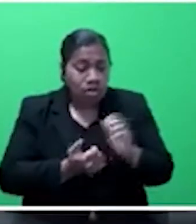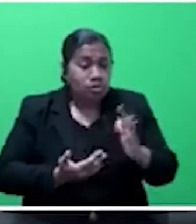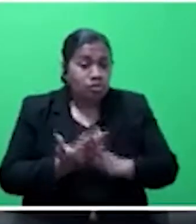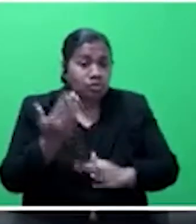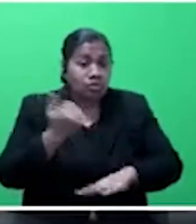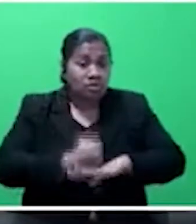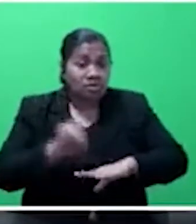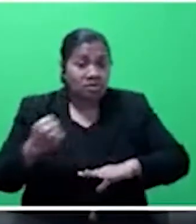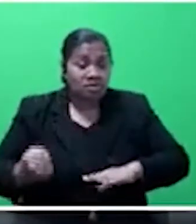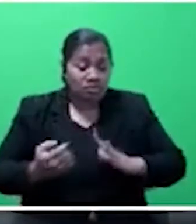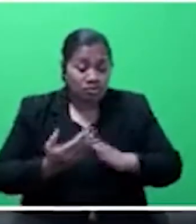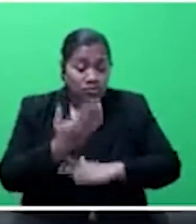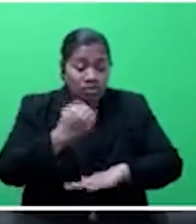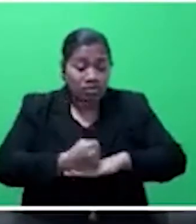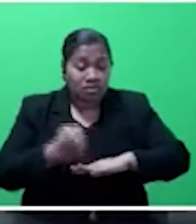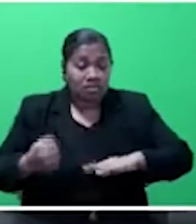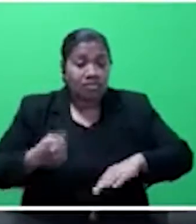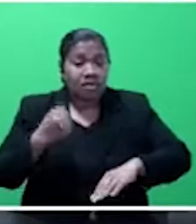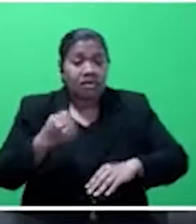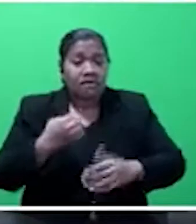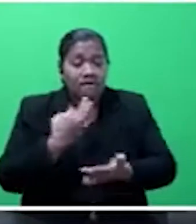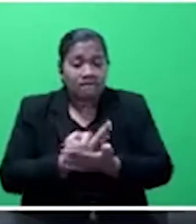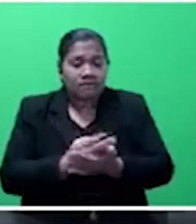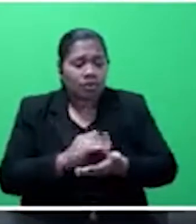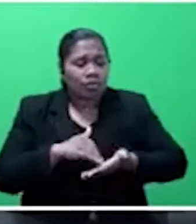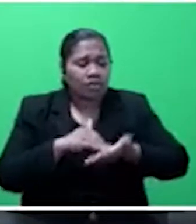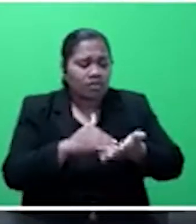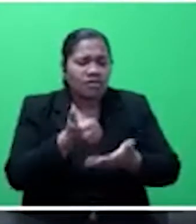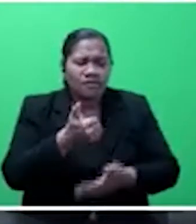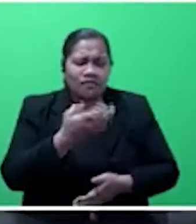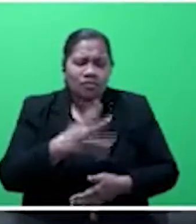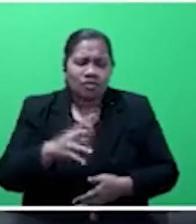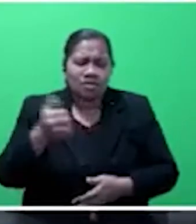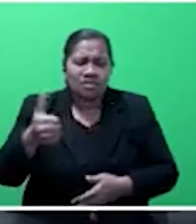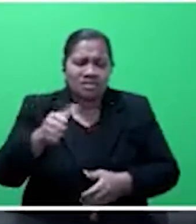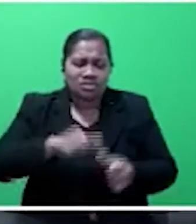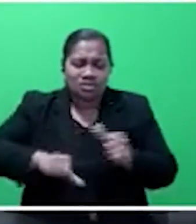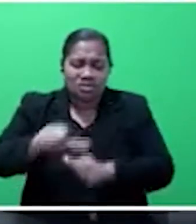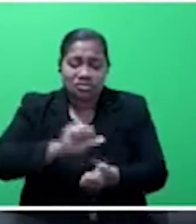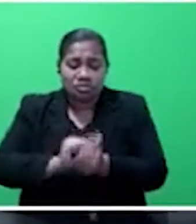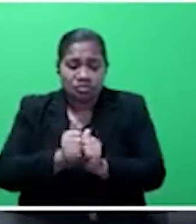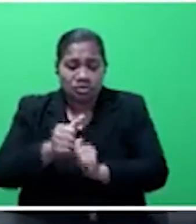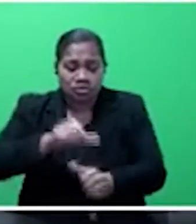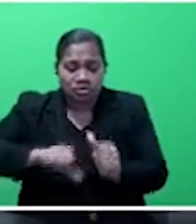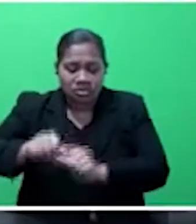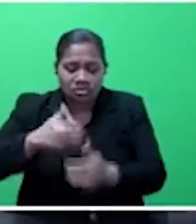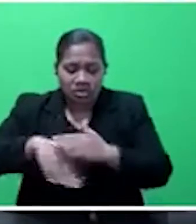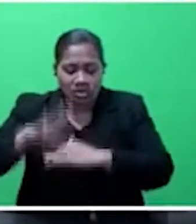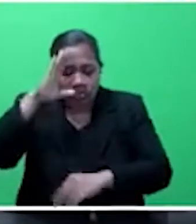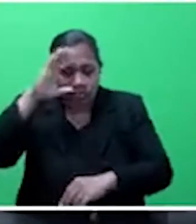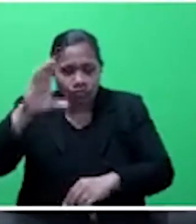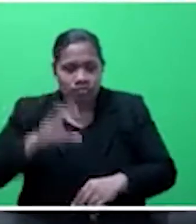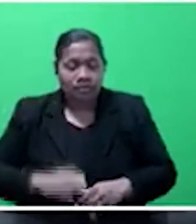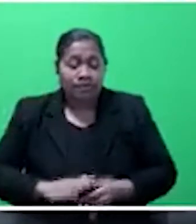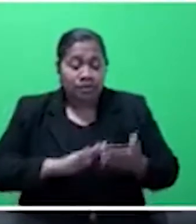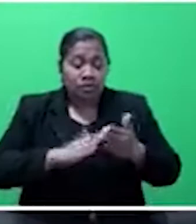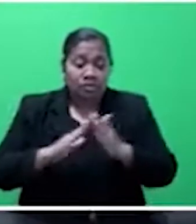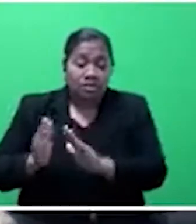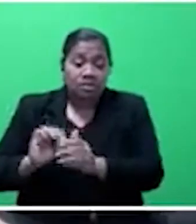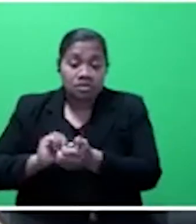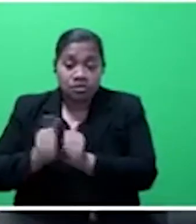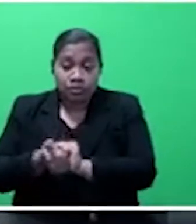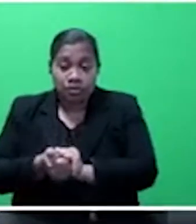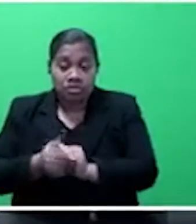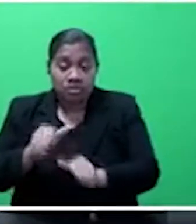up 46 community sports associations around the country. Mr. Speaker said the Community Sports Association is